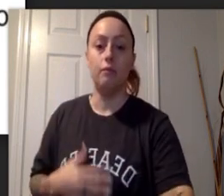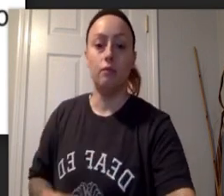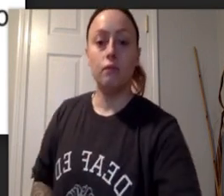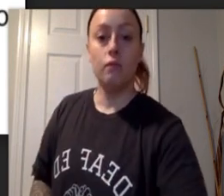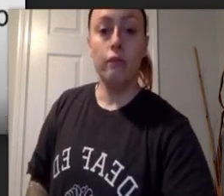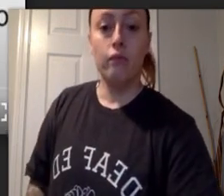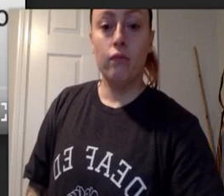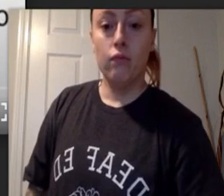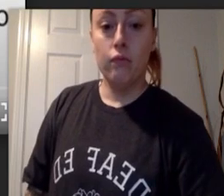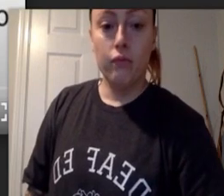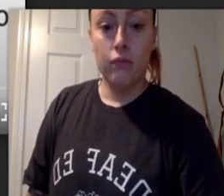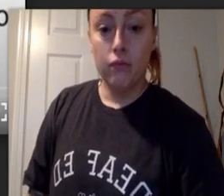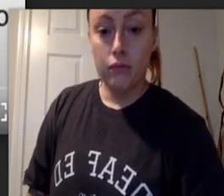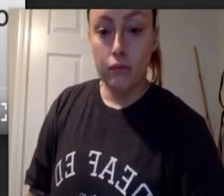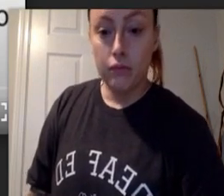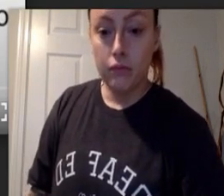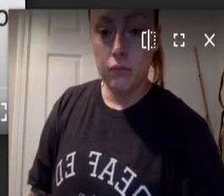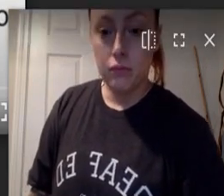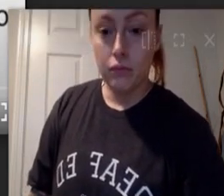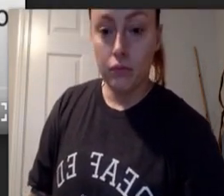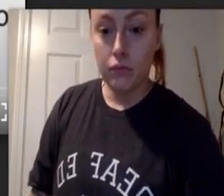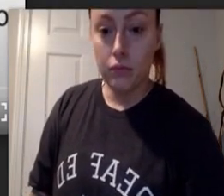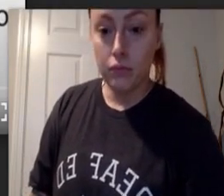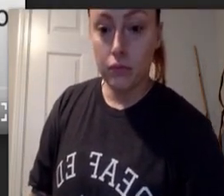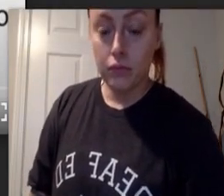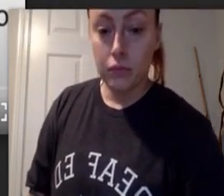Opie Rescue, just a couple of quick resources